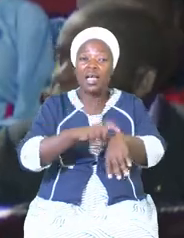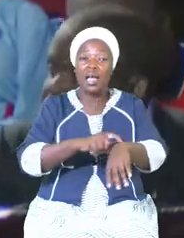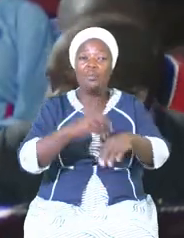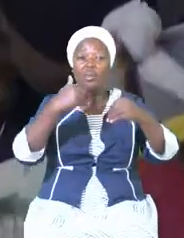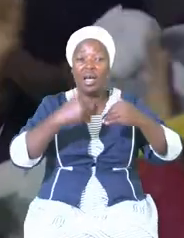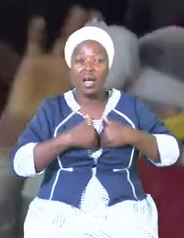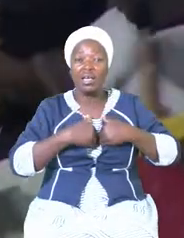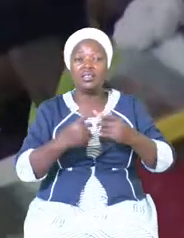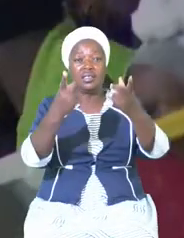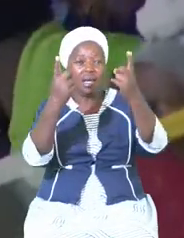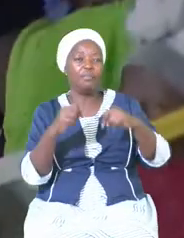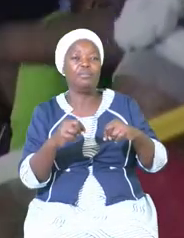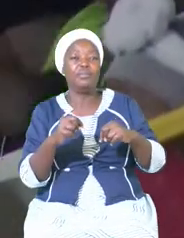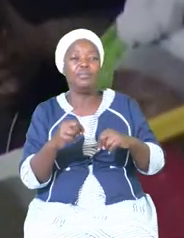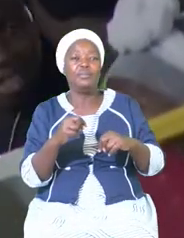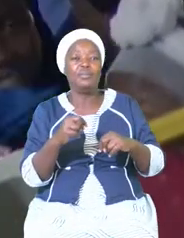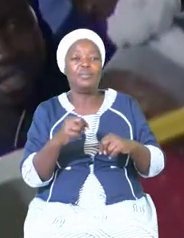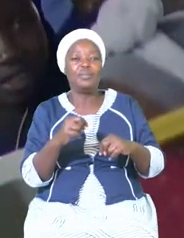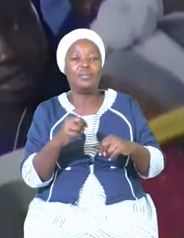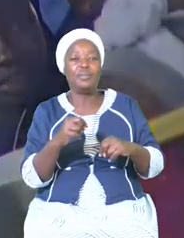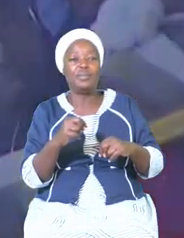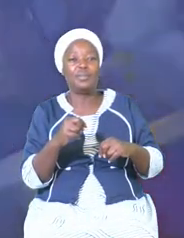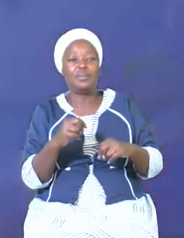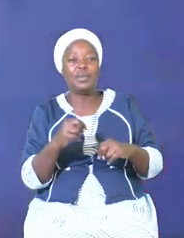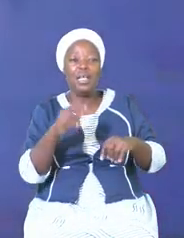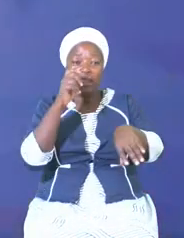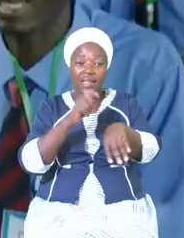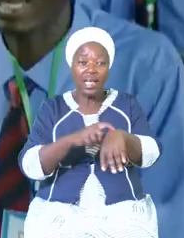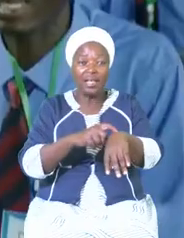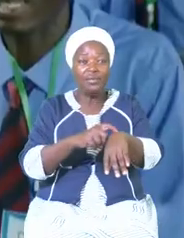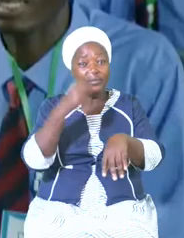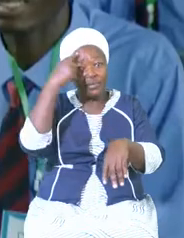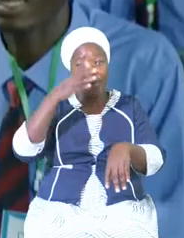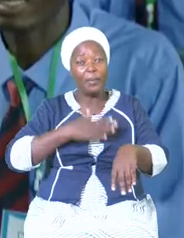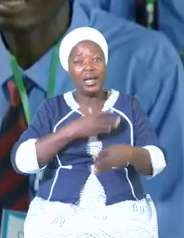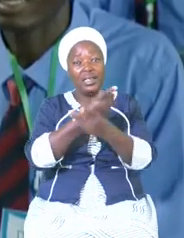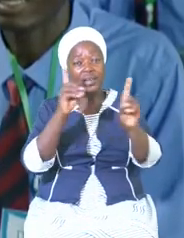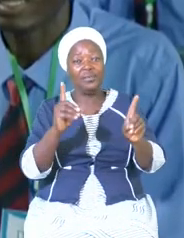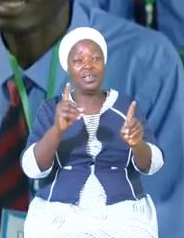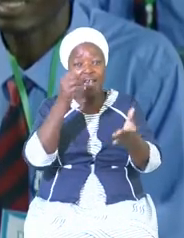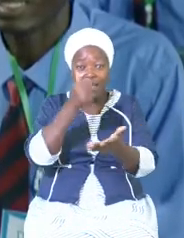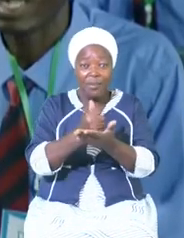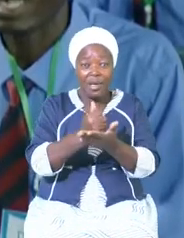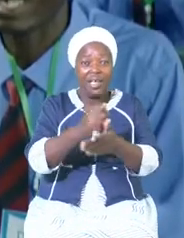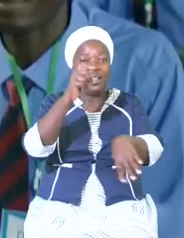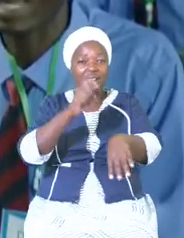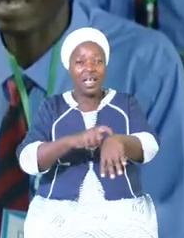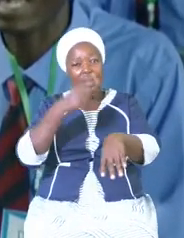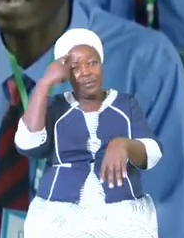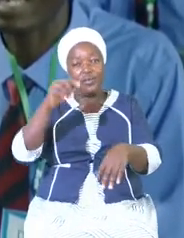come. Time of deliverance. Amen. Time of dominion.